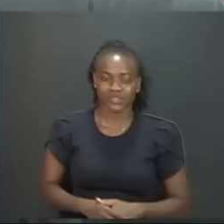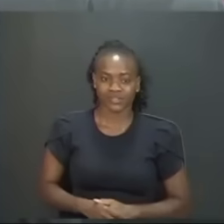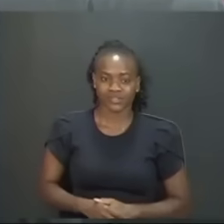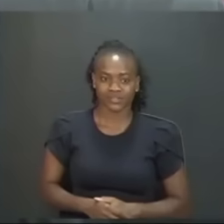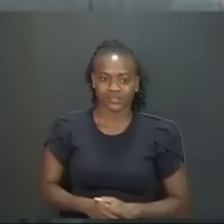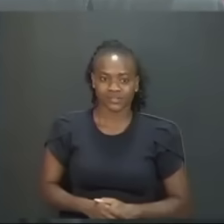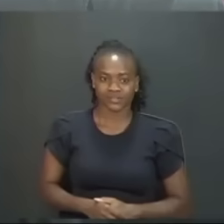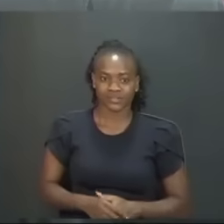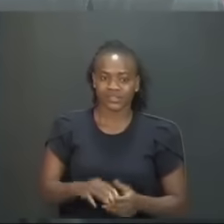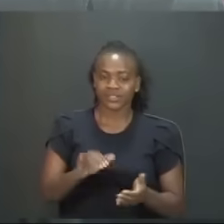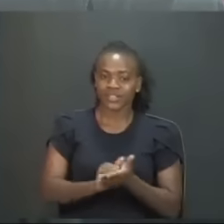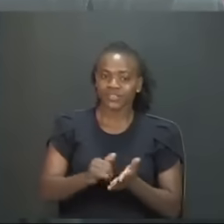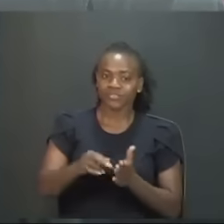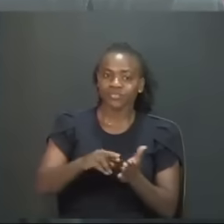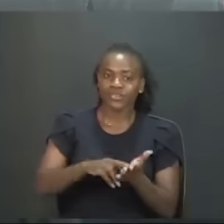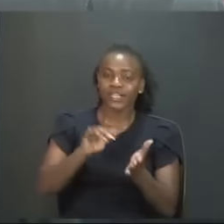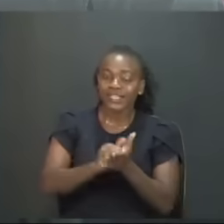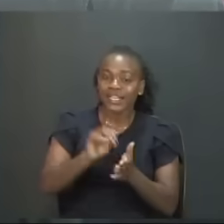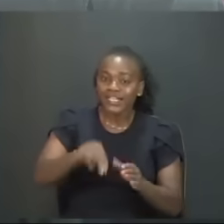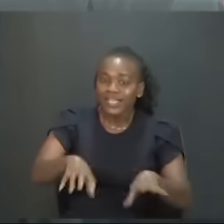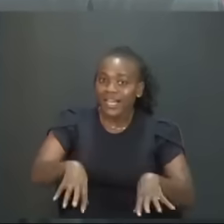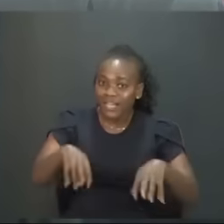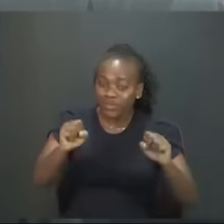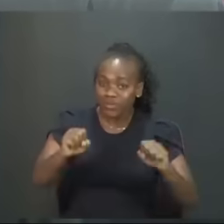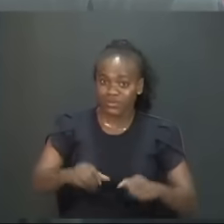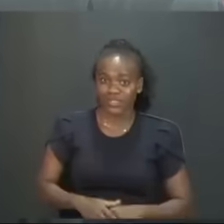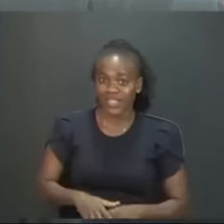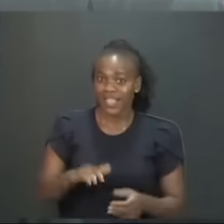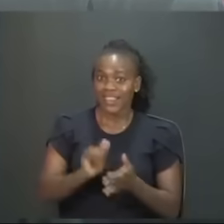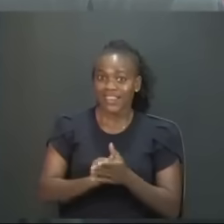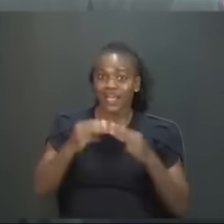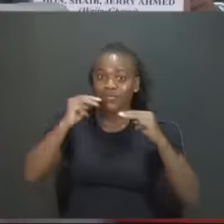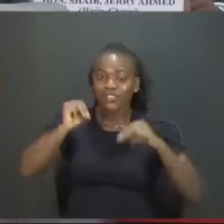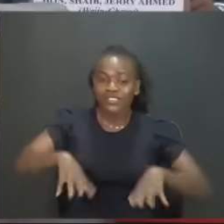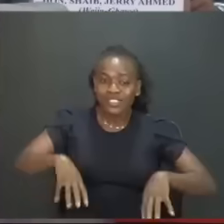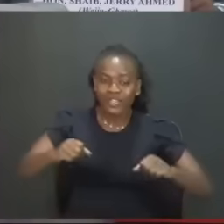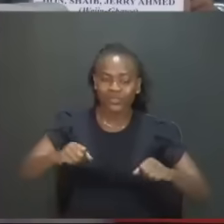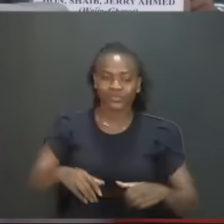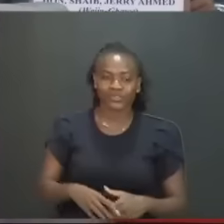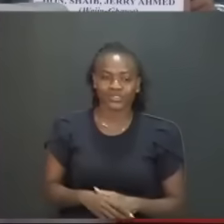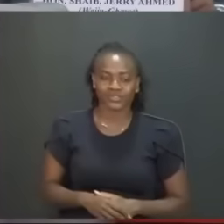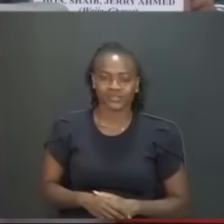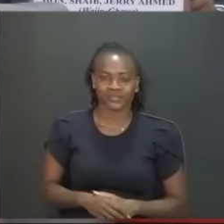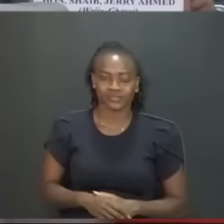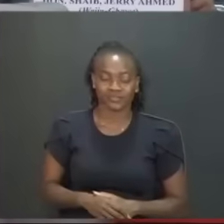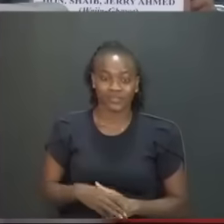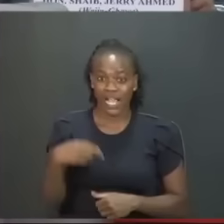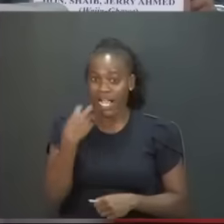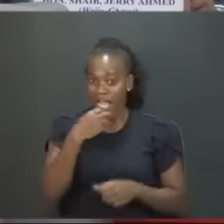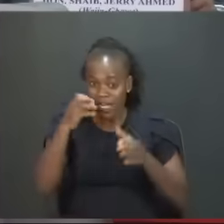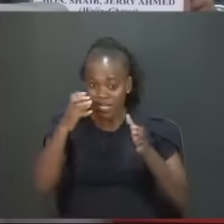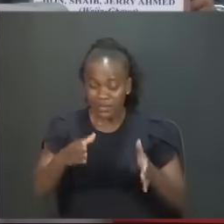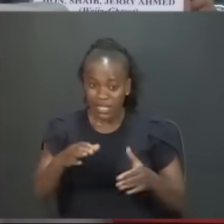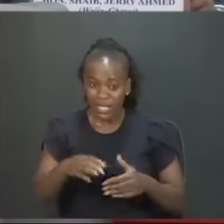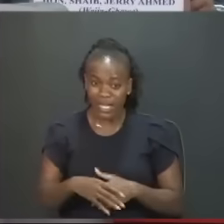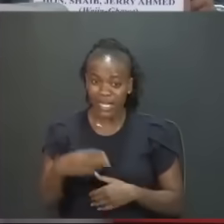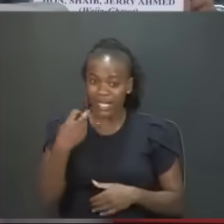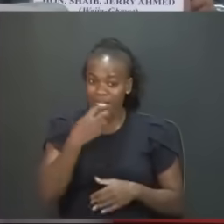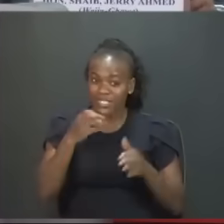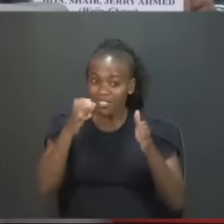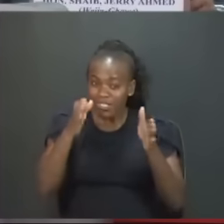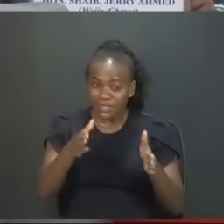adopted. It's a motion that needs to be adopted. It is a motion that needs to be adopted. Mr. Speaker.